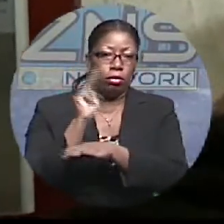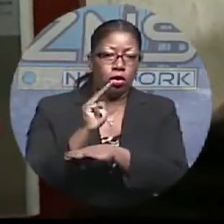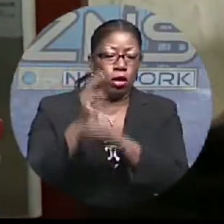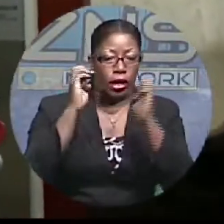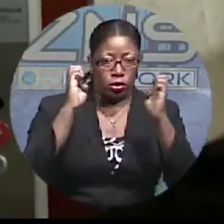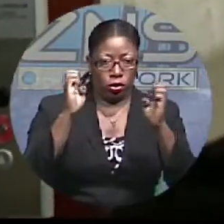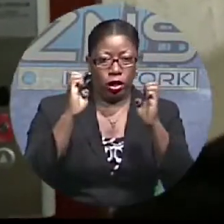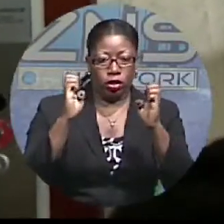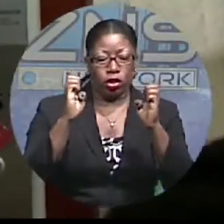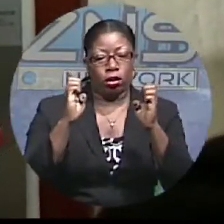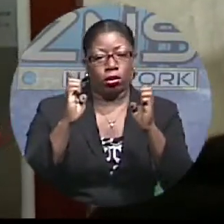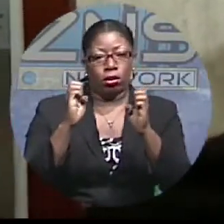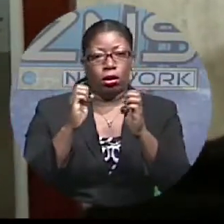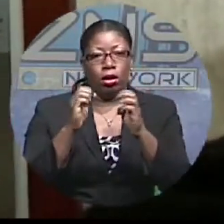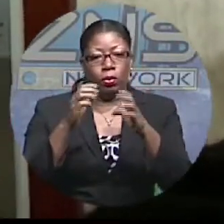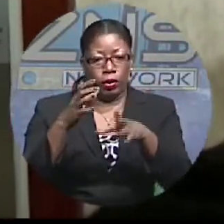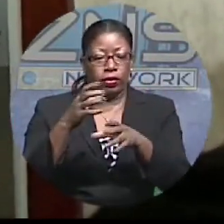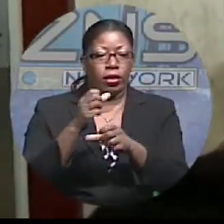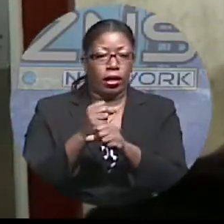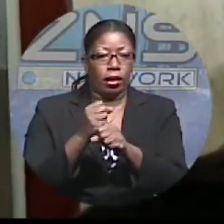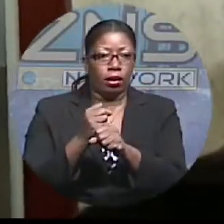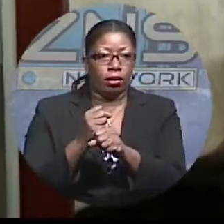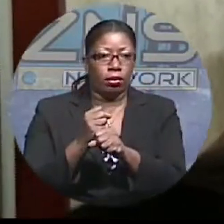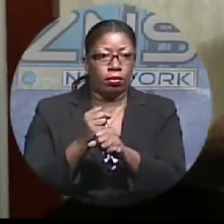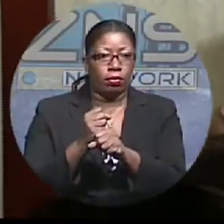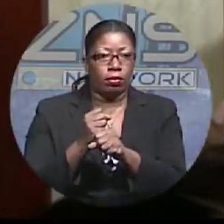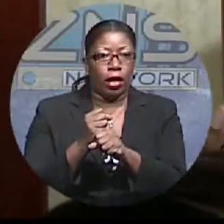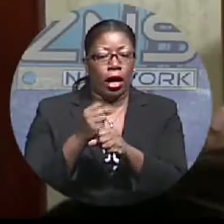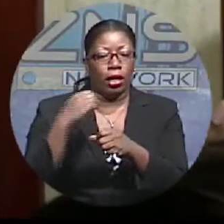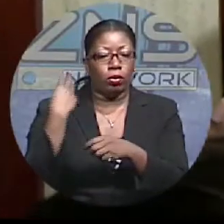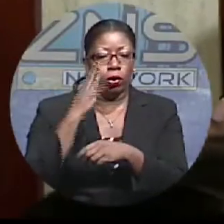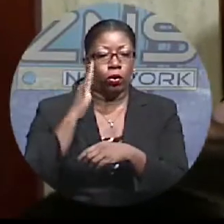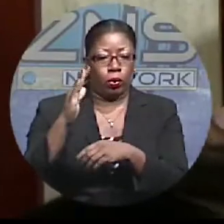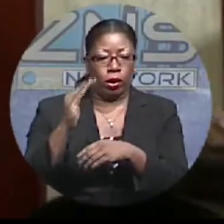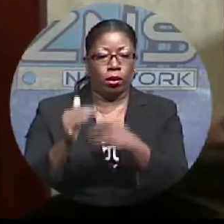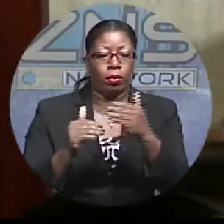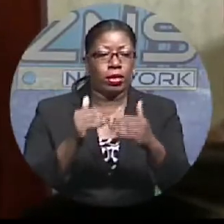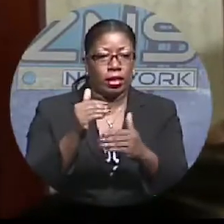resolved in the position we have taken, and we will proceed along that way.